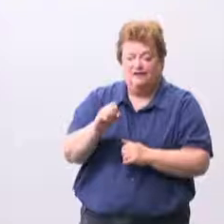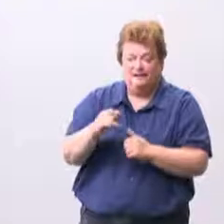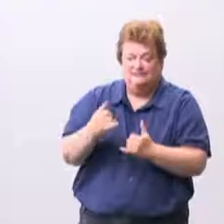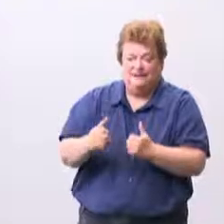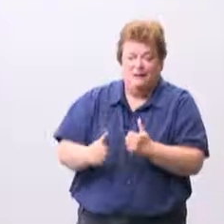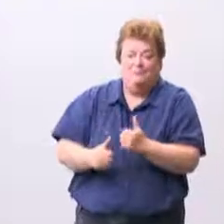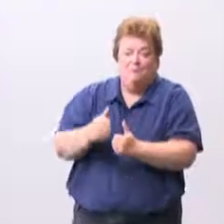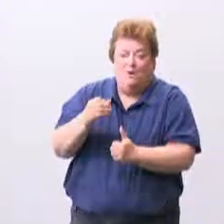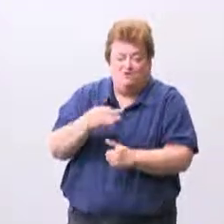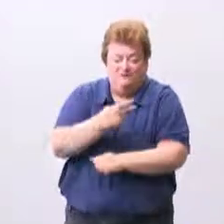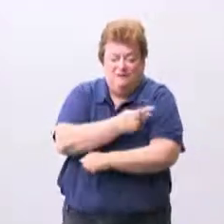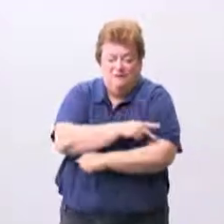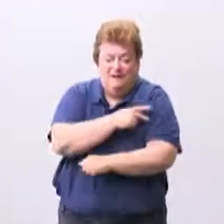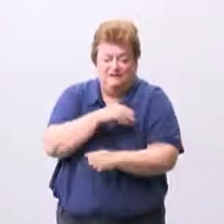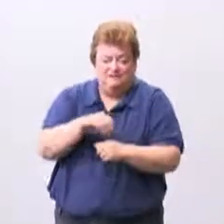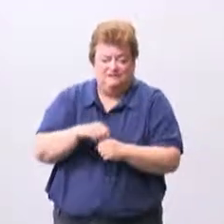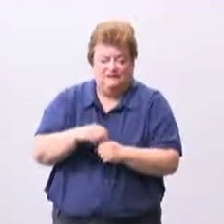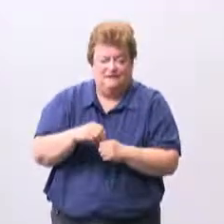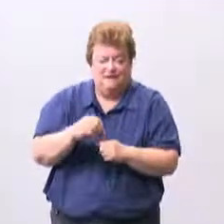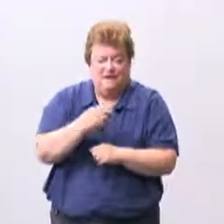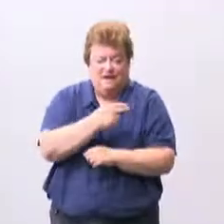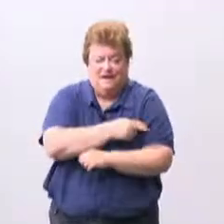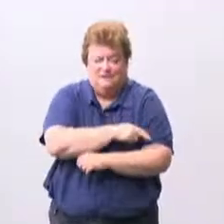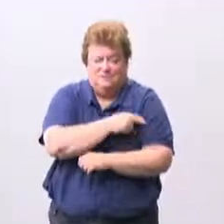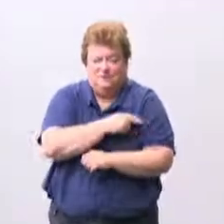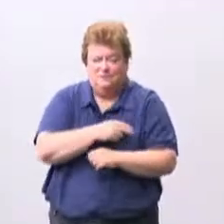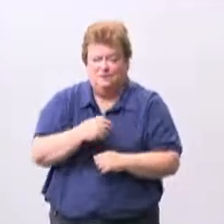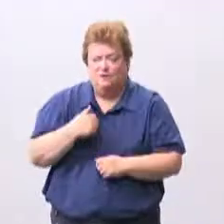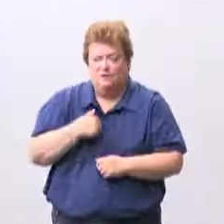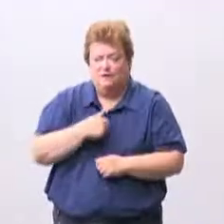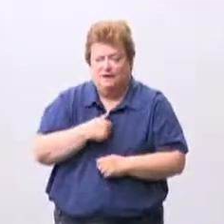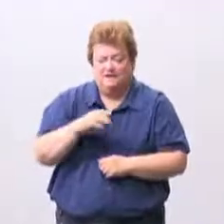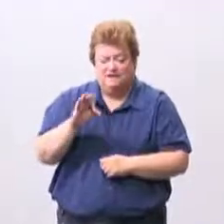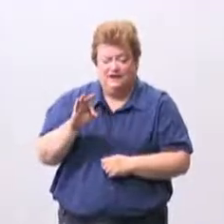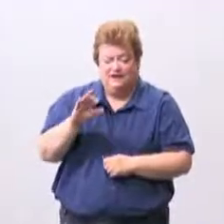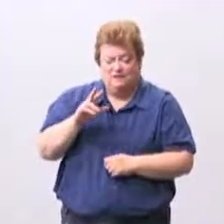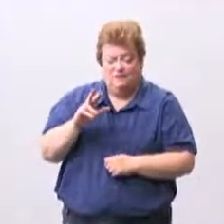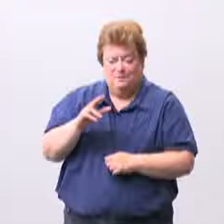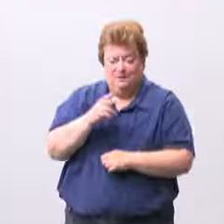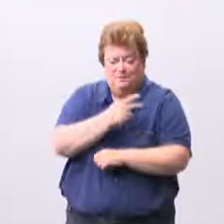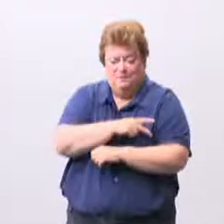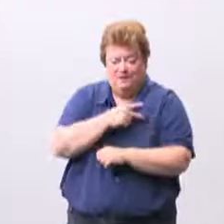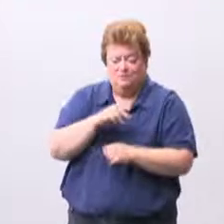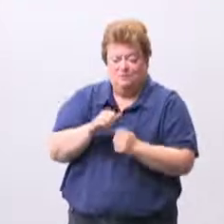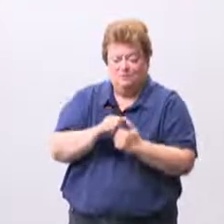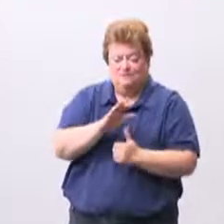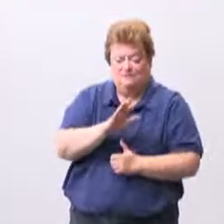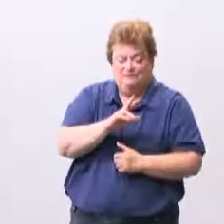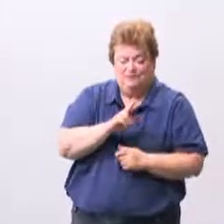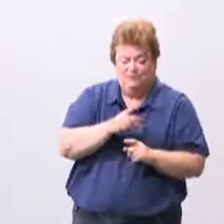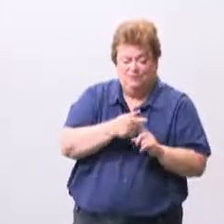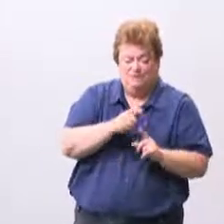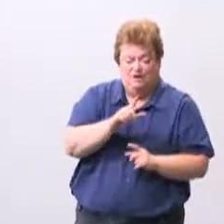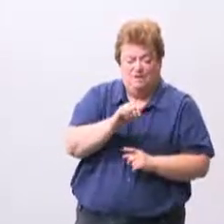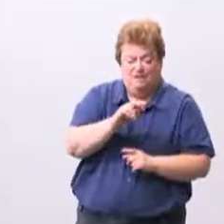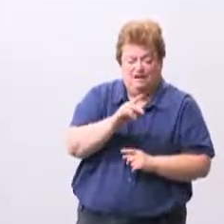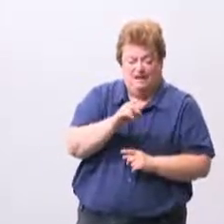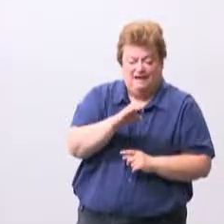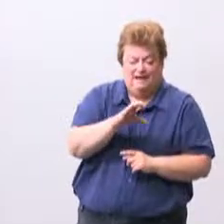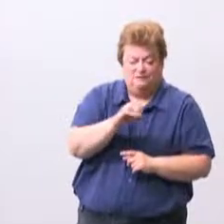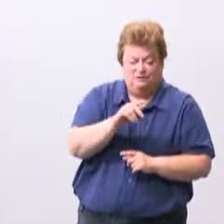of patients. Today, there are a total of 93 patients hospitalized, with 52 from Lancaster